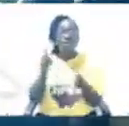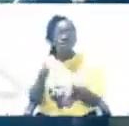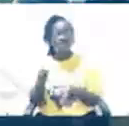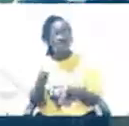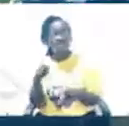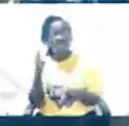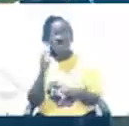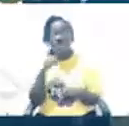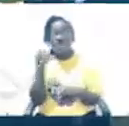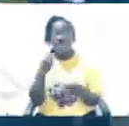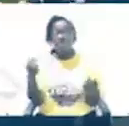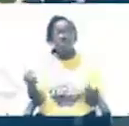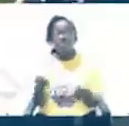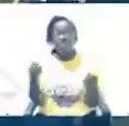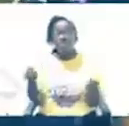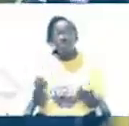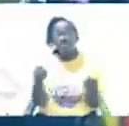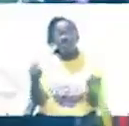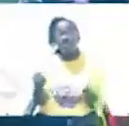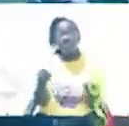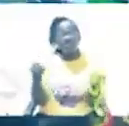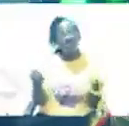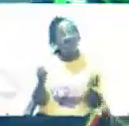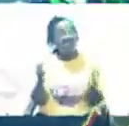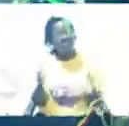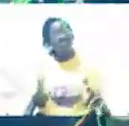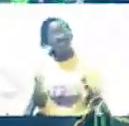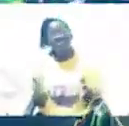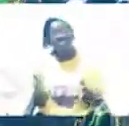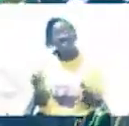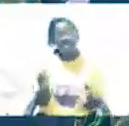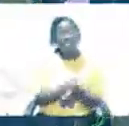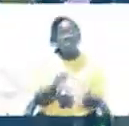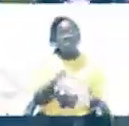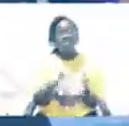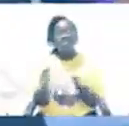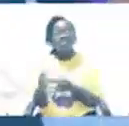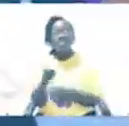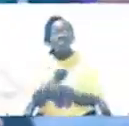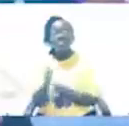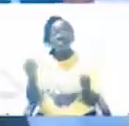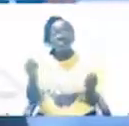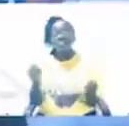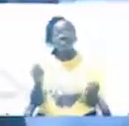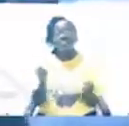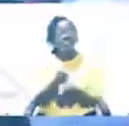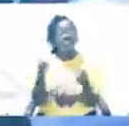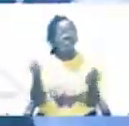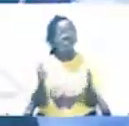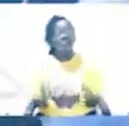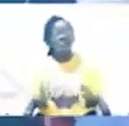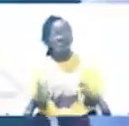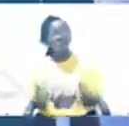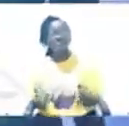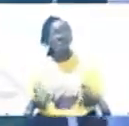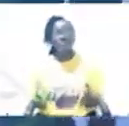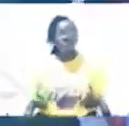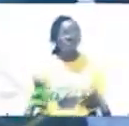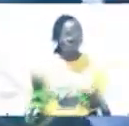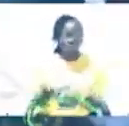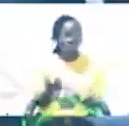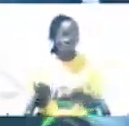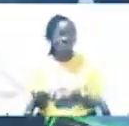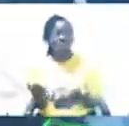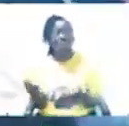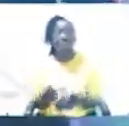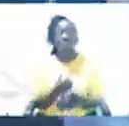wana. Wafo kwati de de so. Te Yesu te de boy ya fo. Te Yesu